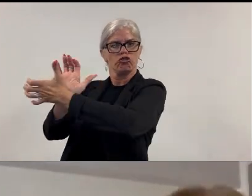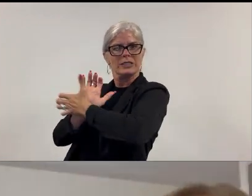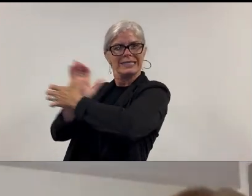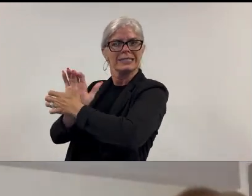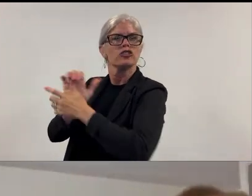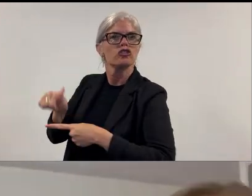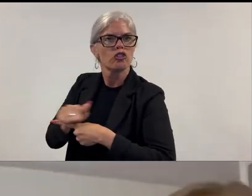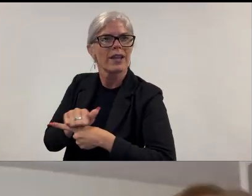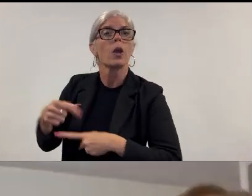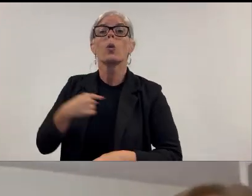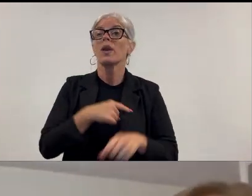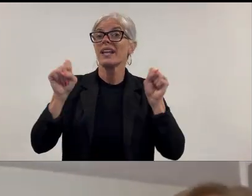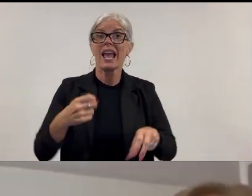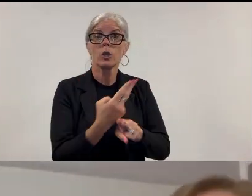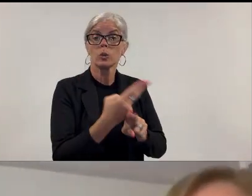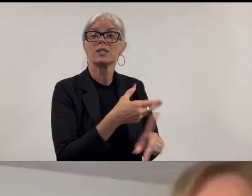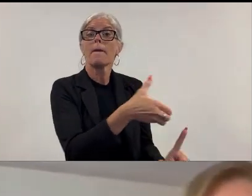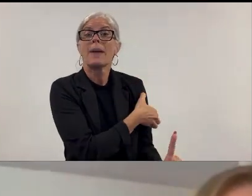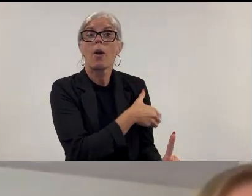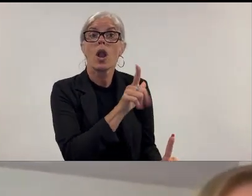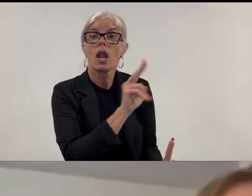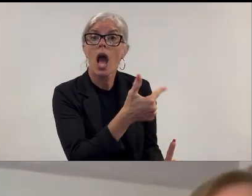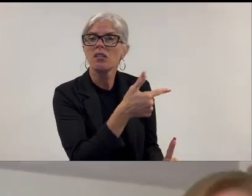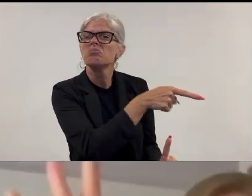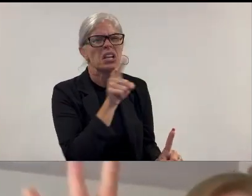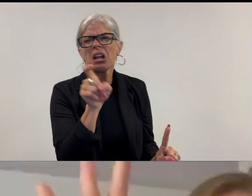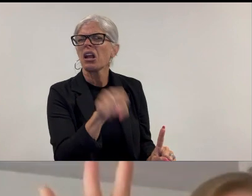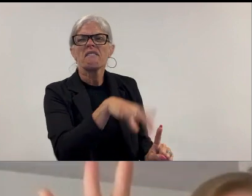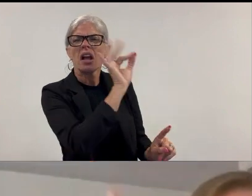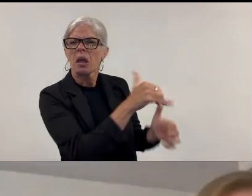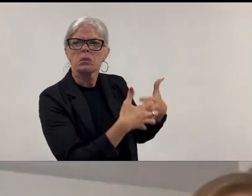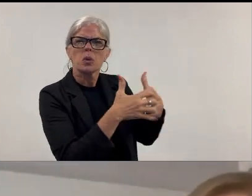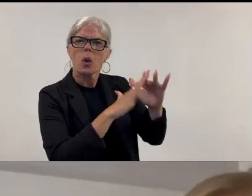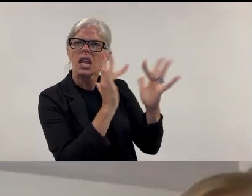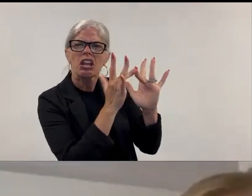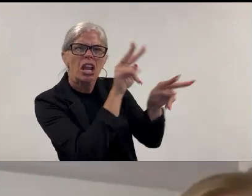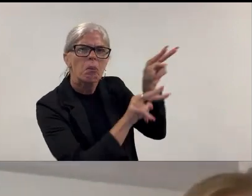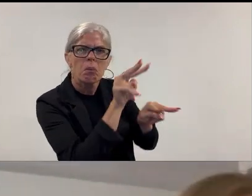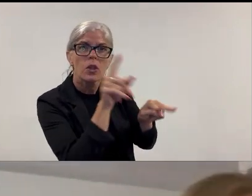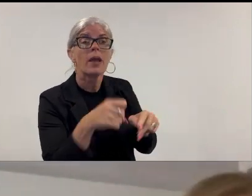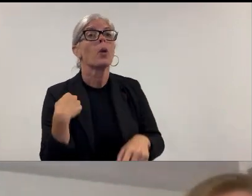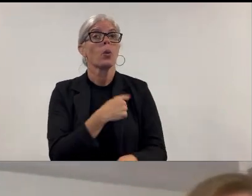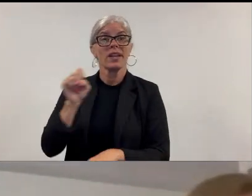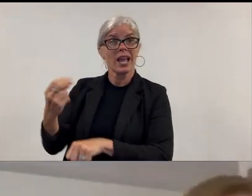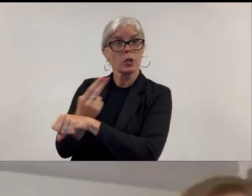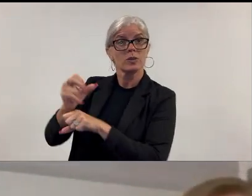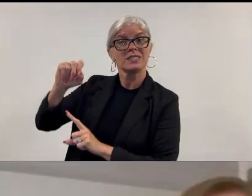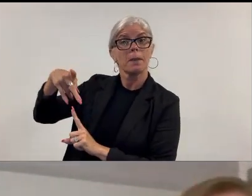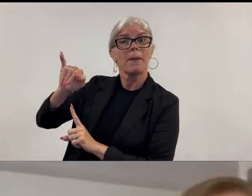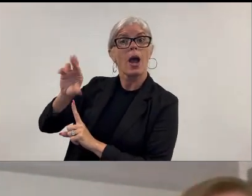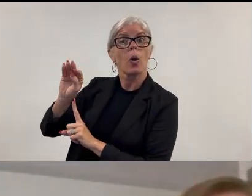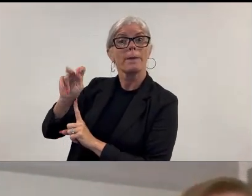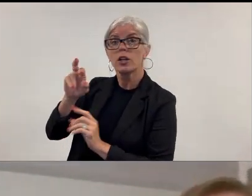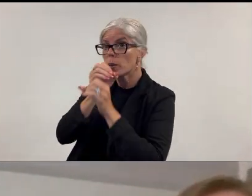conclusions. So we're going back to, yes, resistance training of the lung. We can use the power lung, which you can buy it off